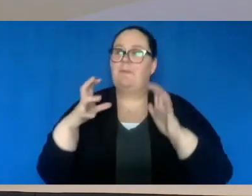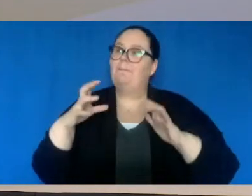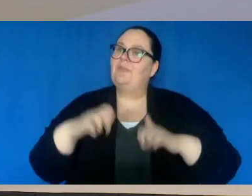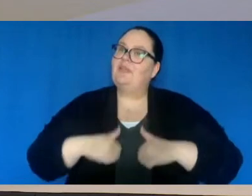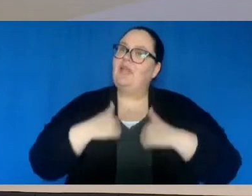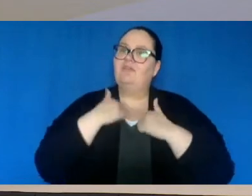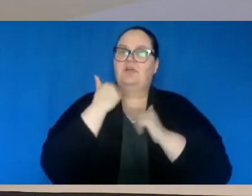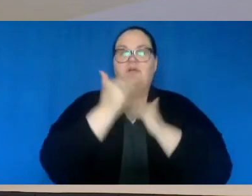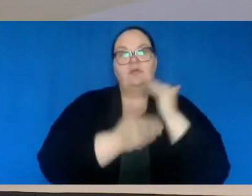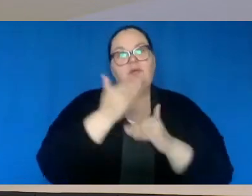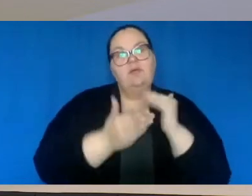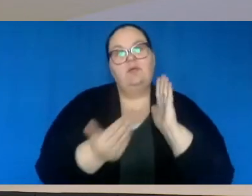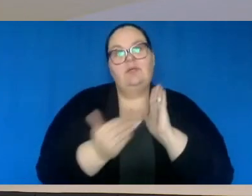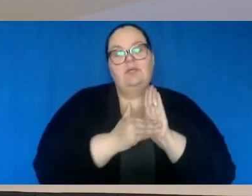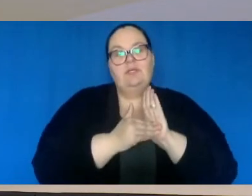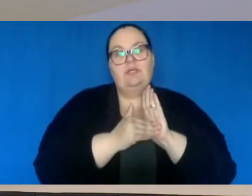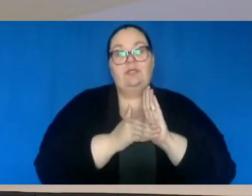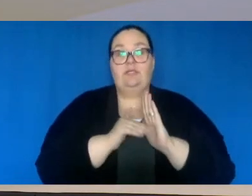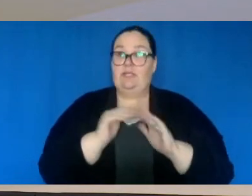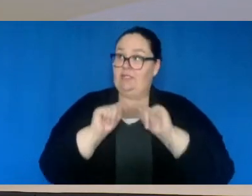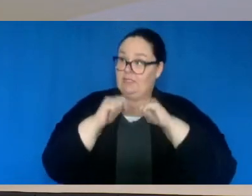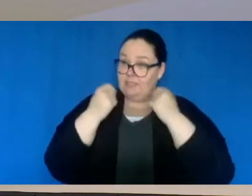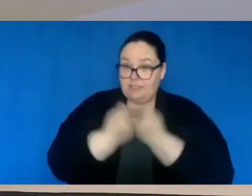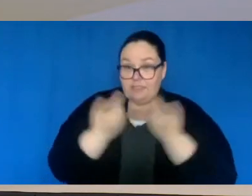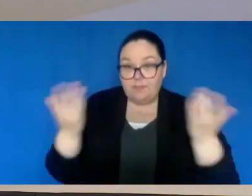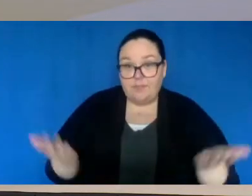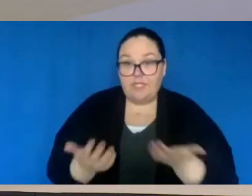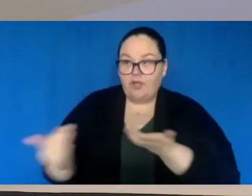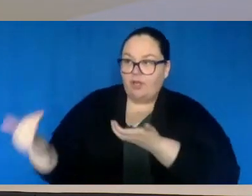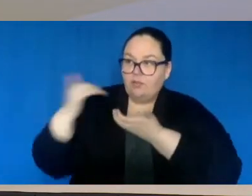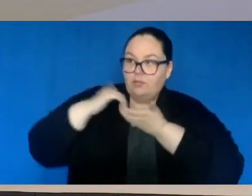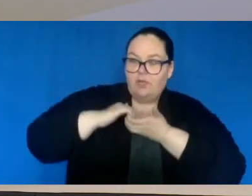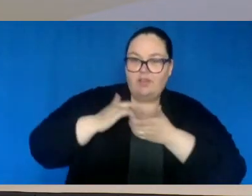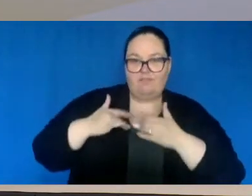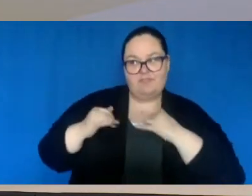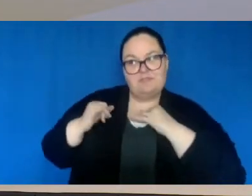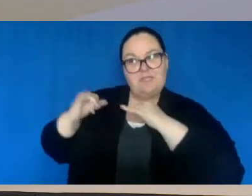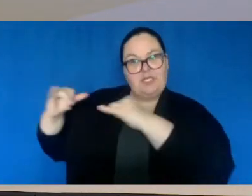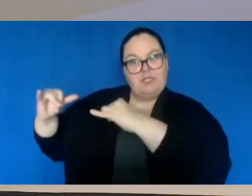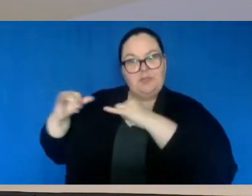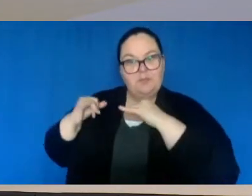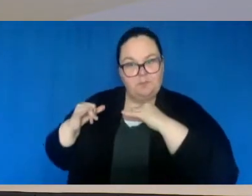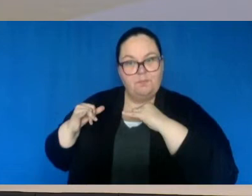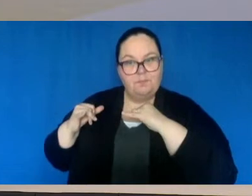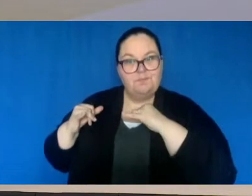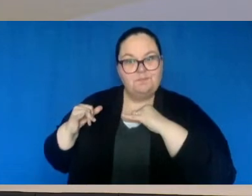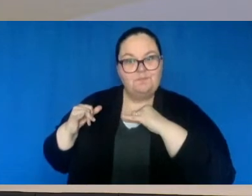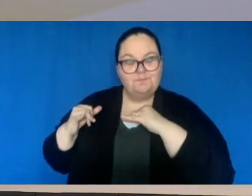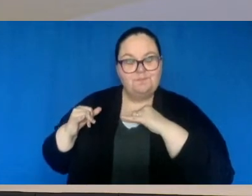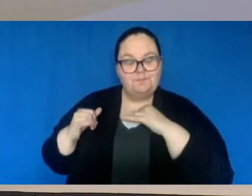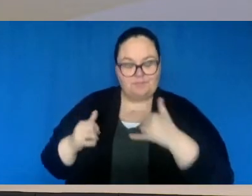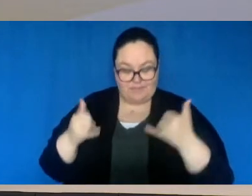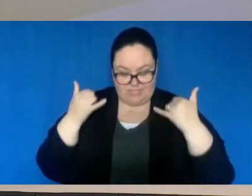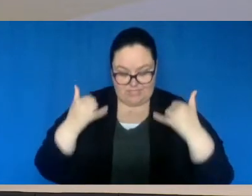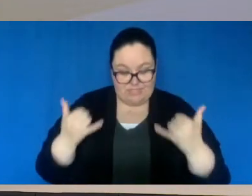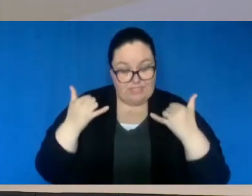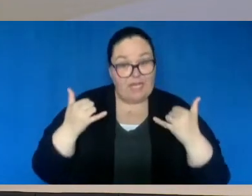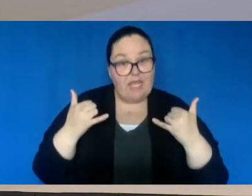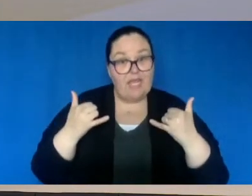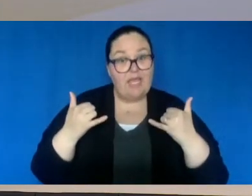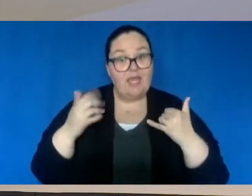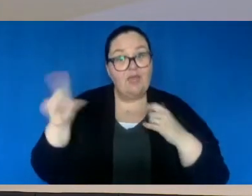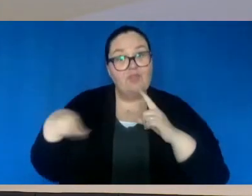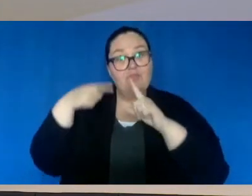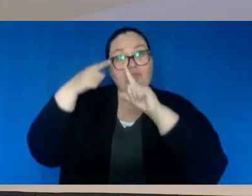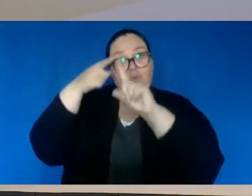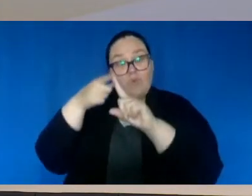normal. Our team and partners feel the same way. While to date our focused efforts to reduce the health impacts